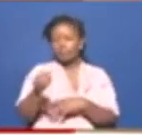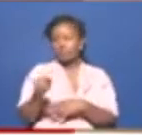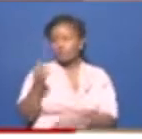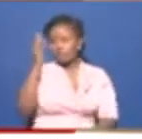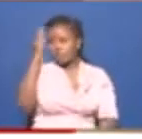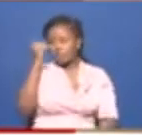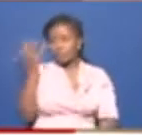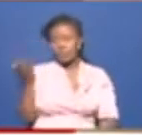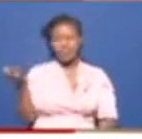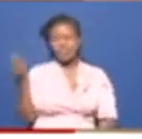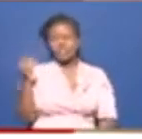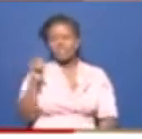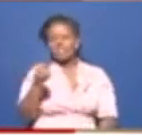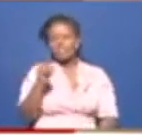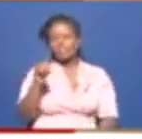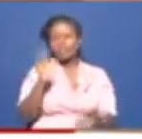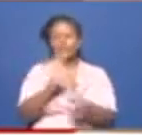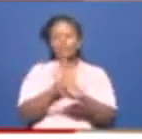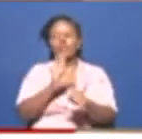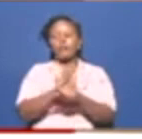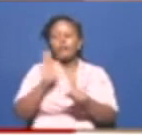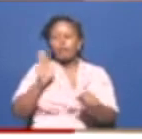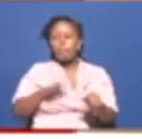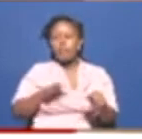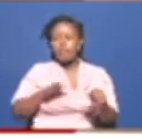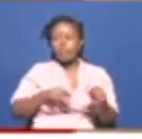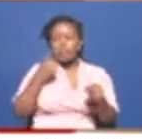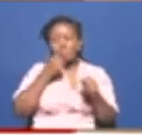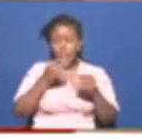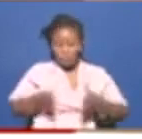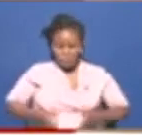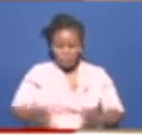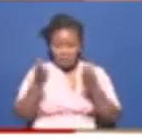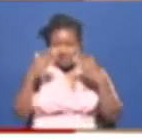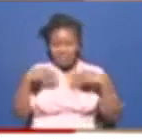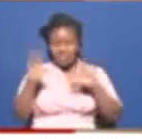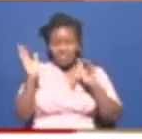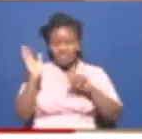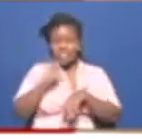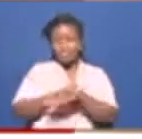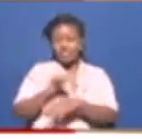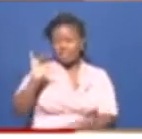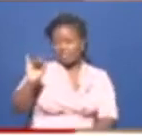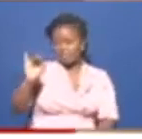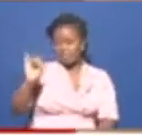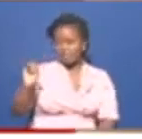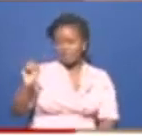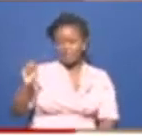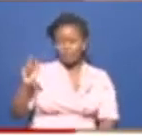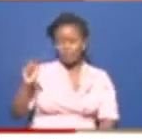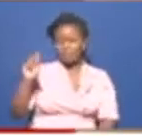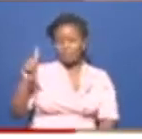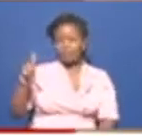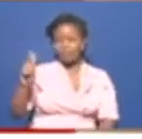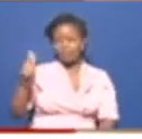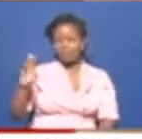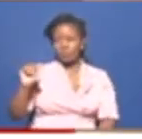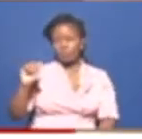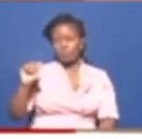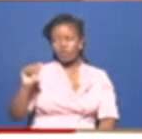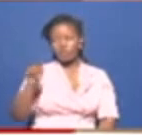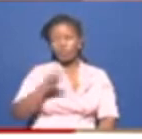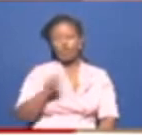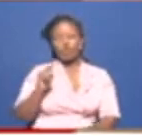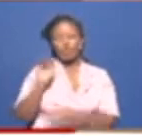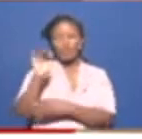more prone. Most women who give birth are the ones who are prone to fistula. And yeah, so what we do, we give psychosocial support from a survivor's point of view, because I